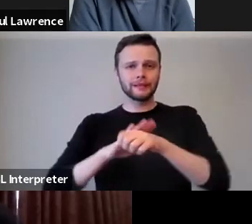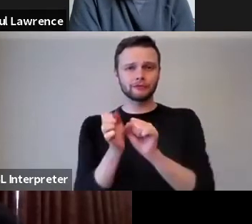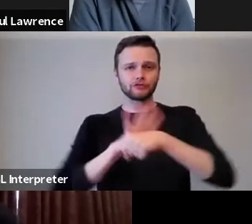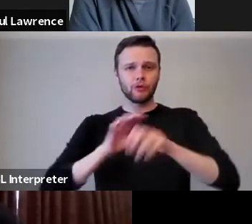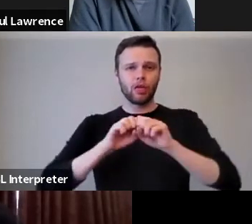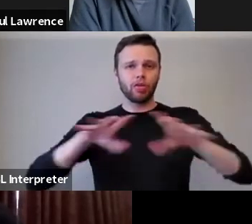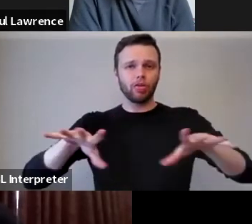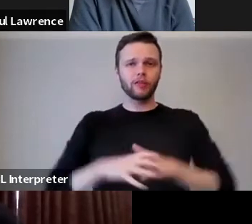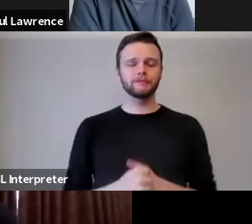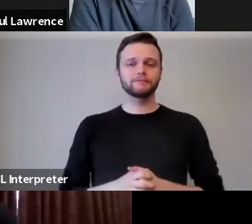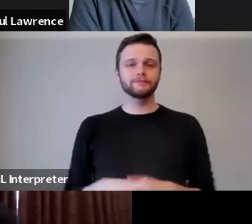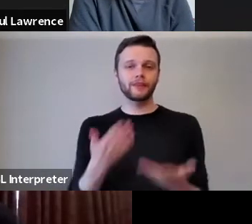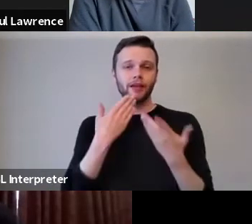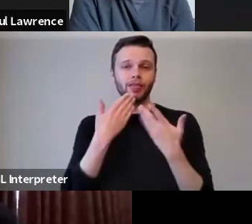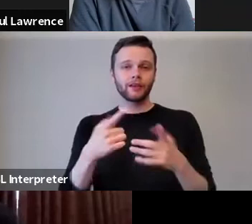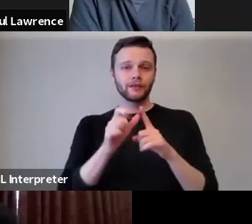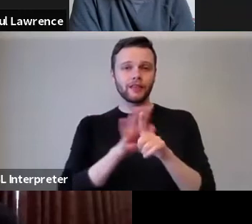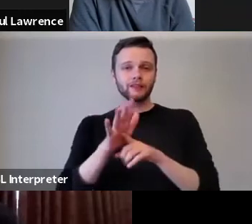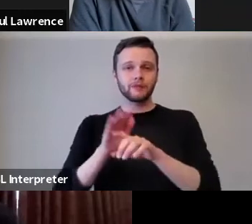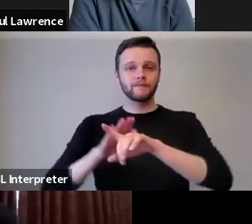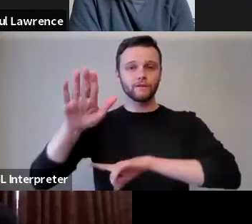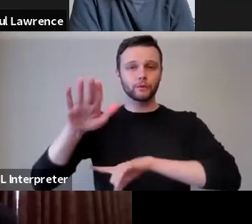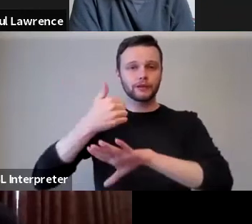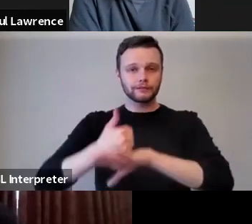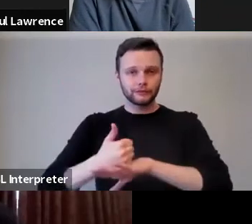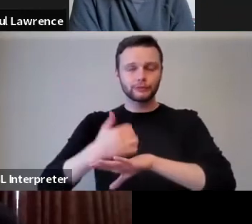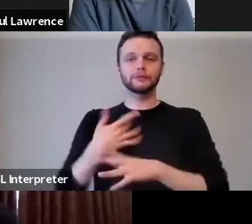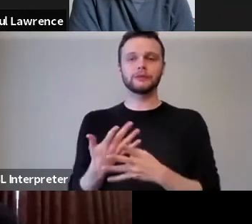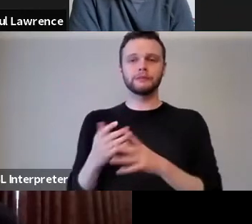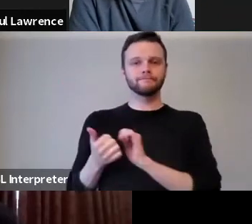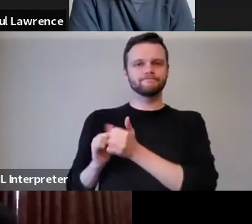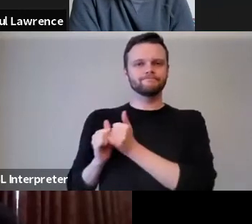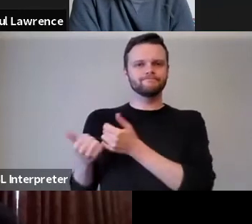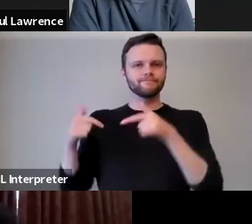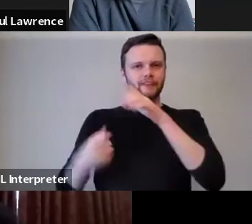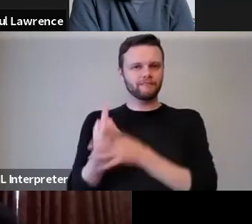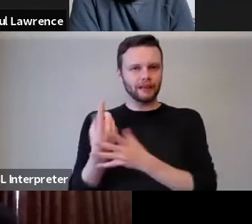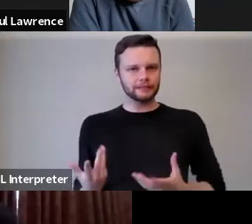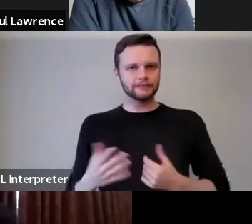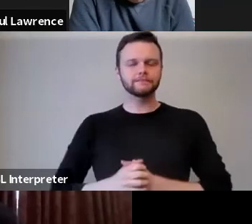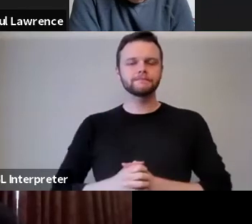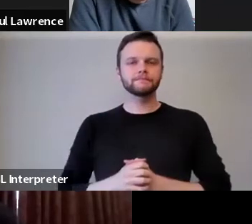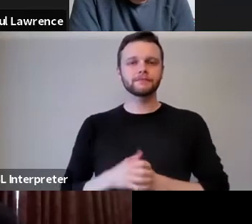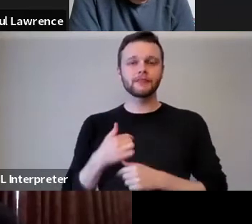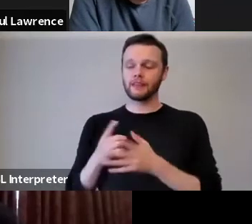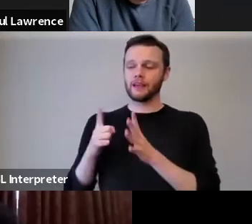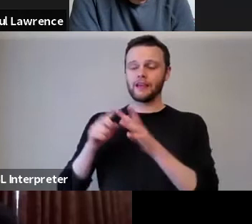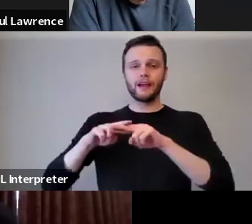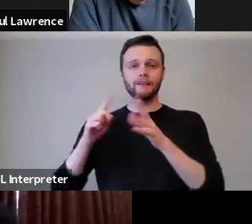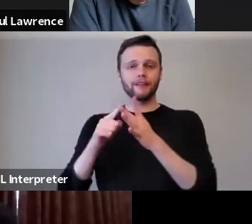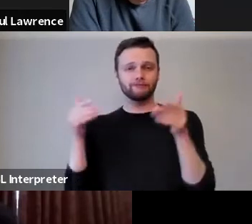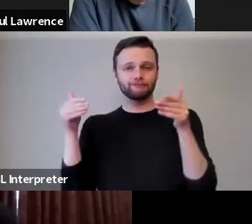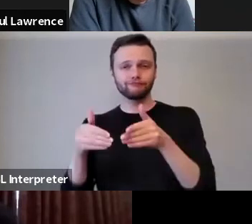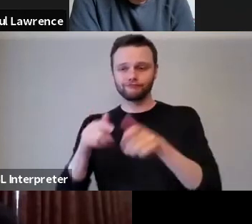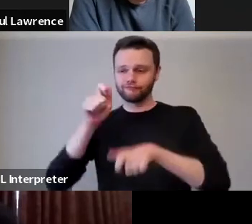Thank you to the Edinburgh Futures Institute who are our partners for this event. EFI is all about bringing people together to